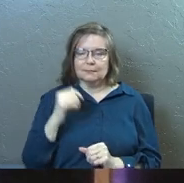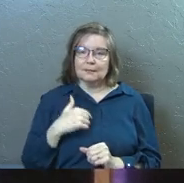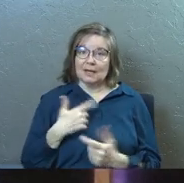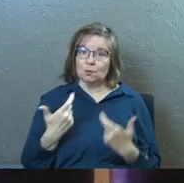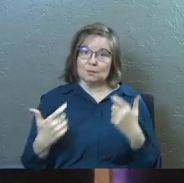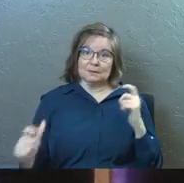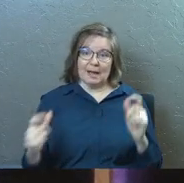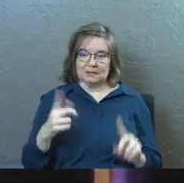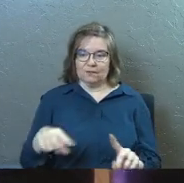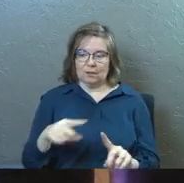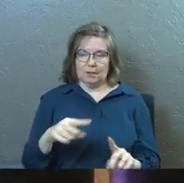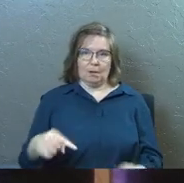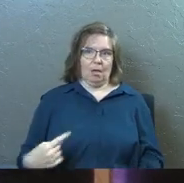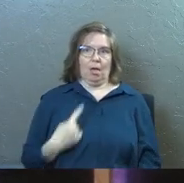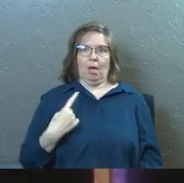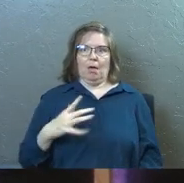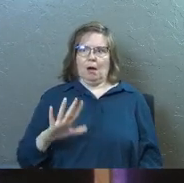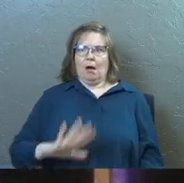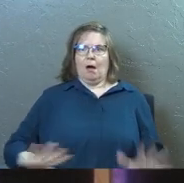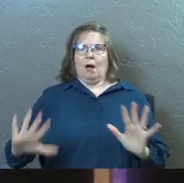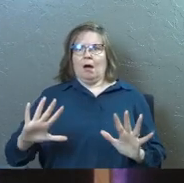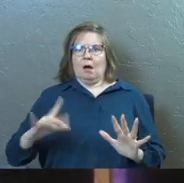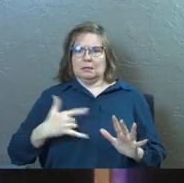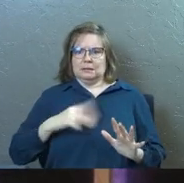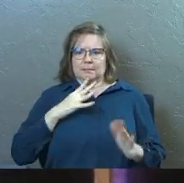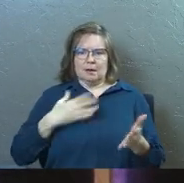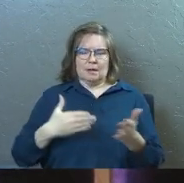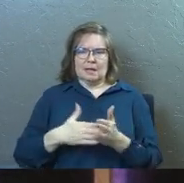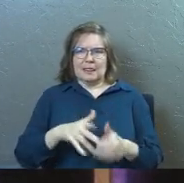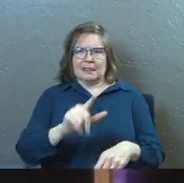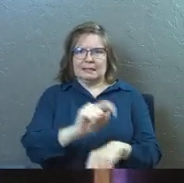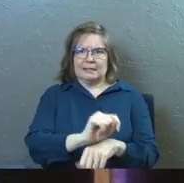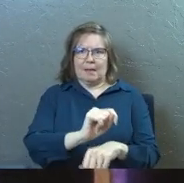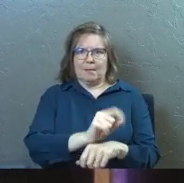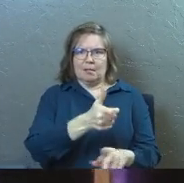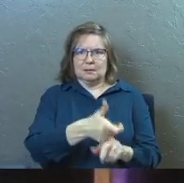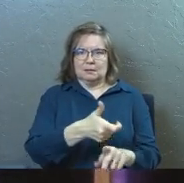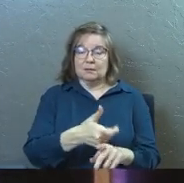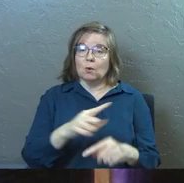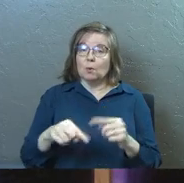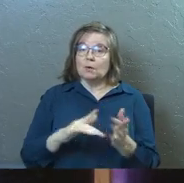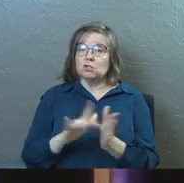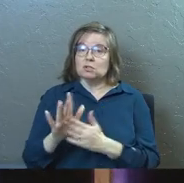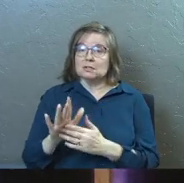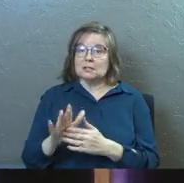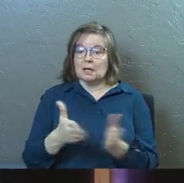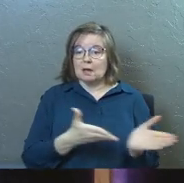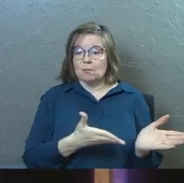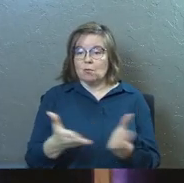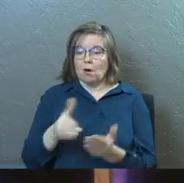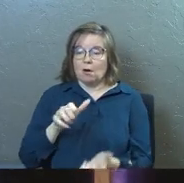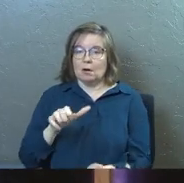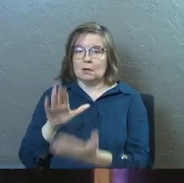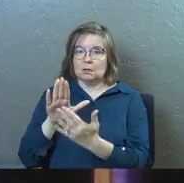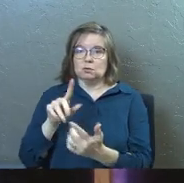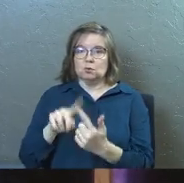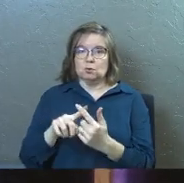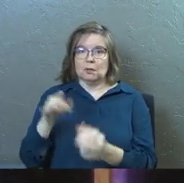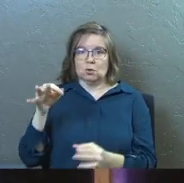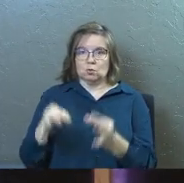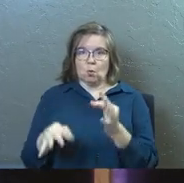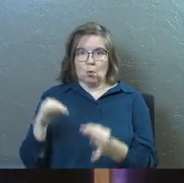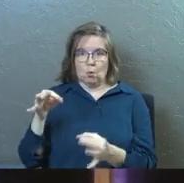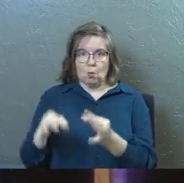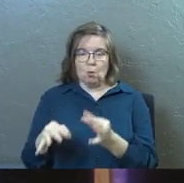And it was massive for them. How dare he speak against the temple? Even when Jesus is brought into his